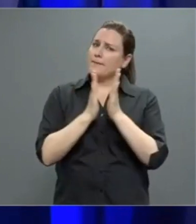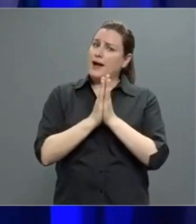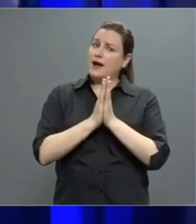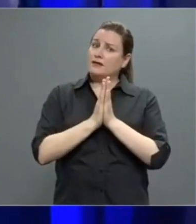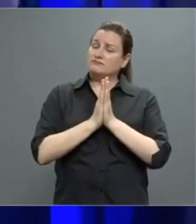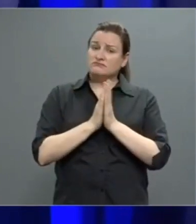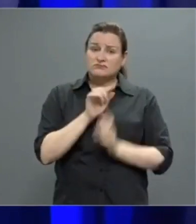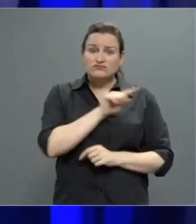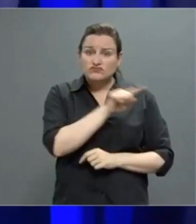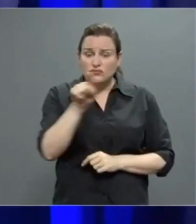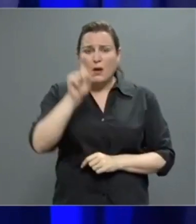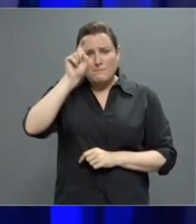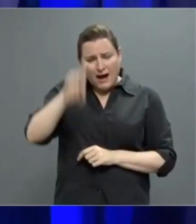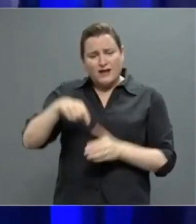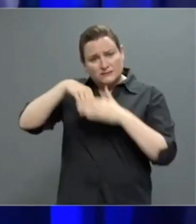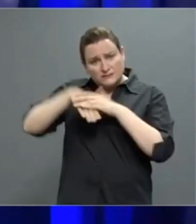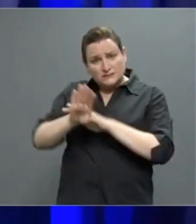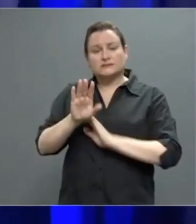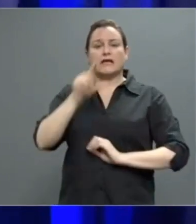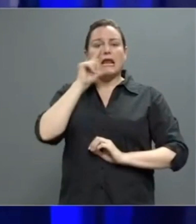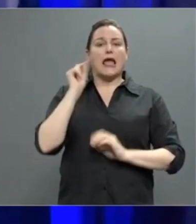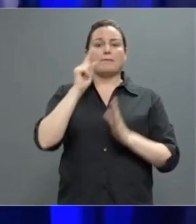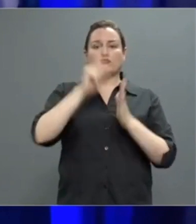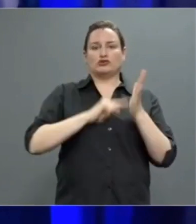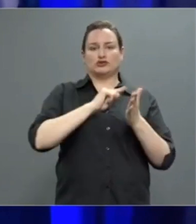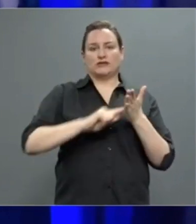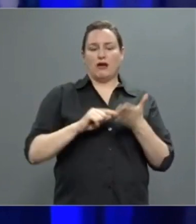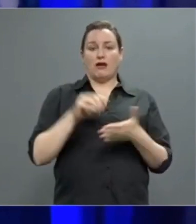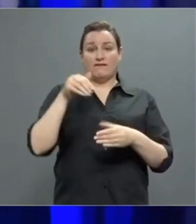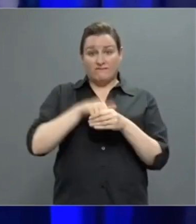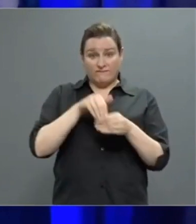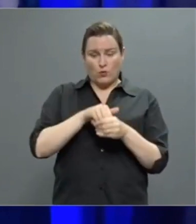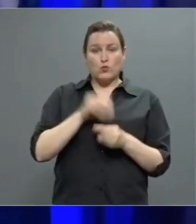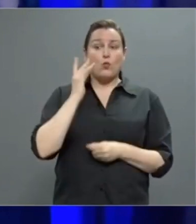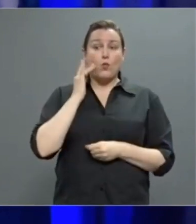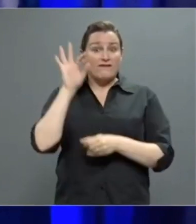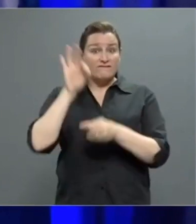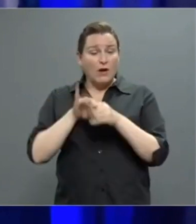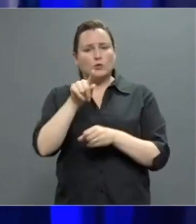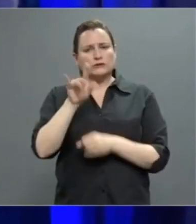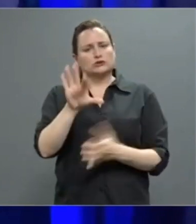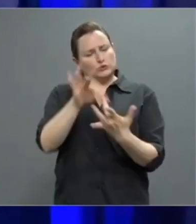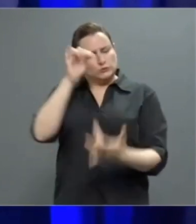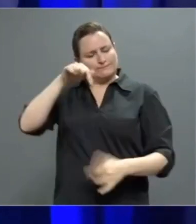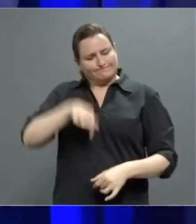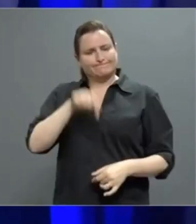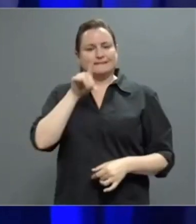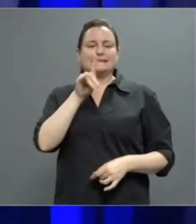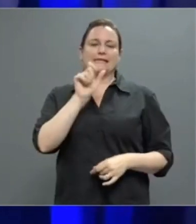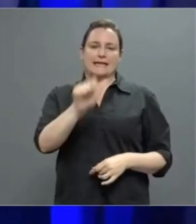out there and register to vote DA in your local municipality.